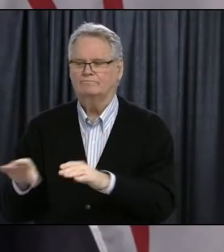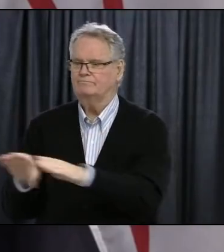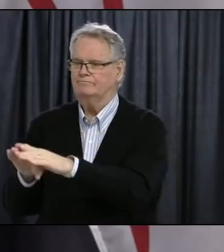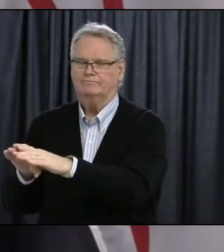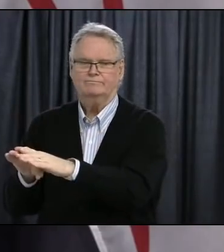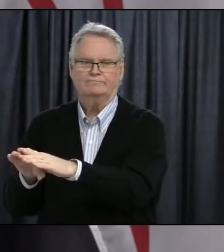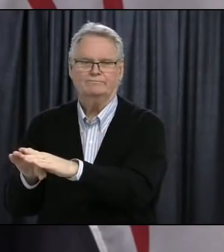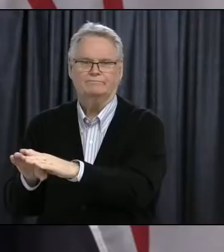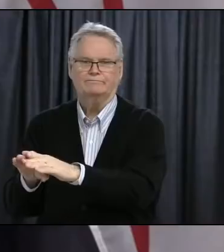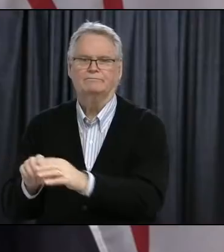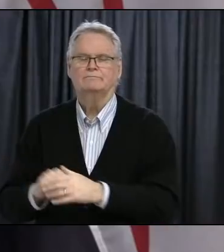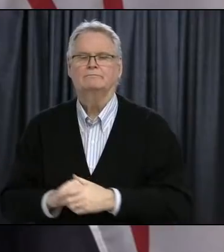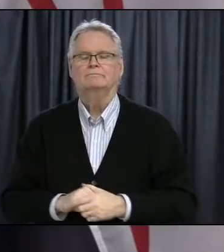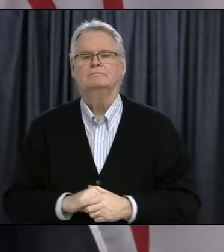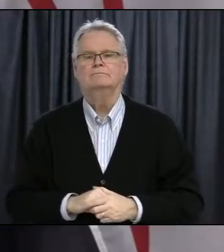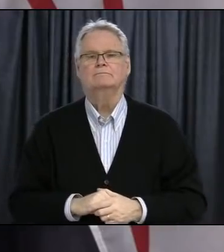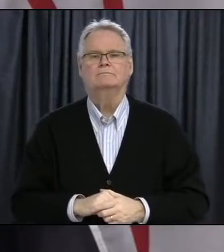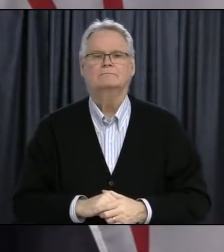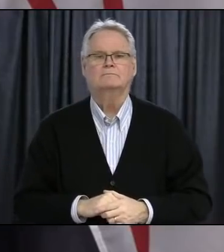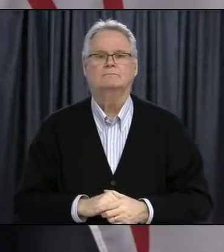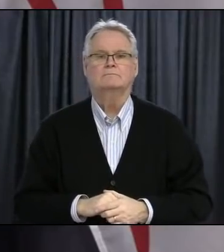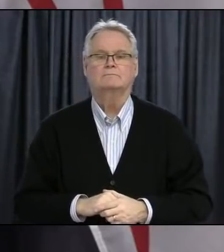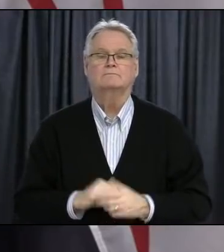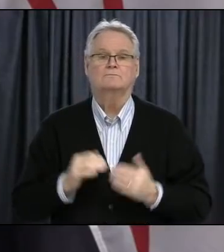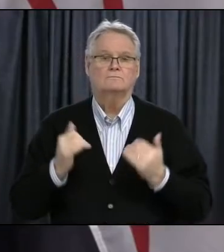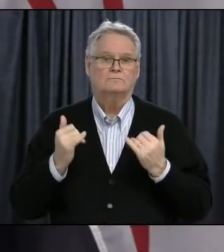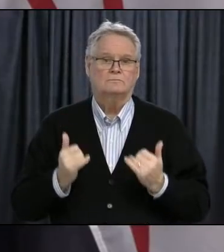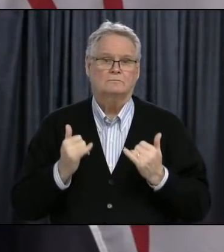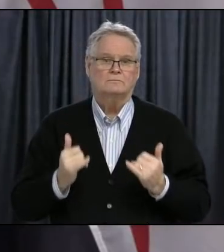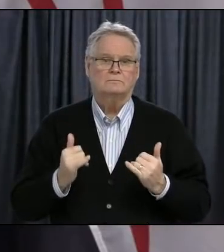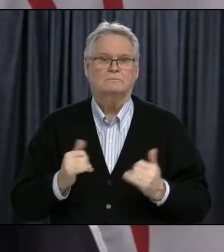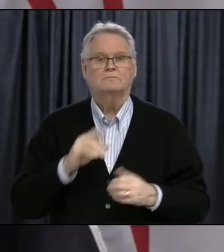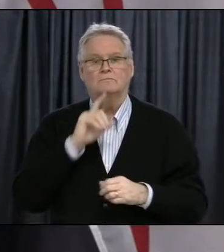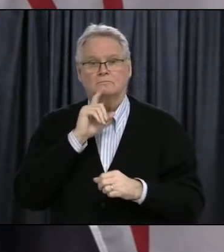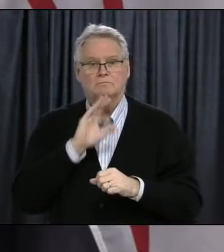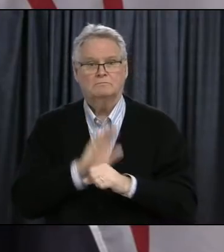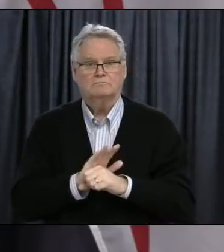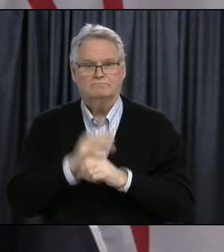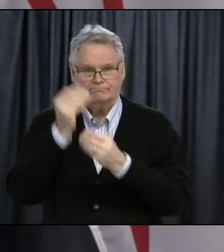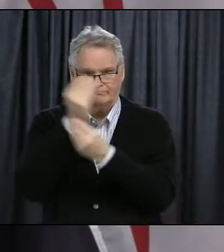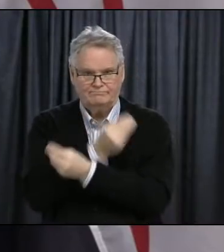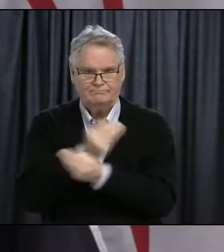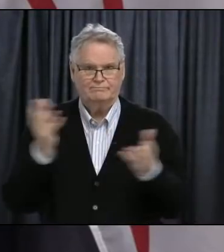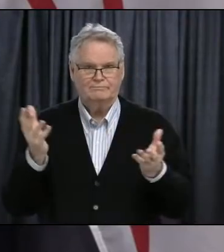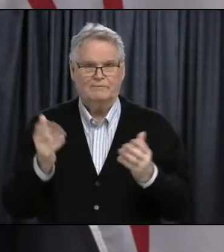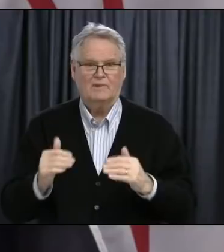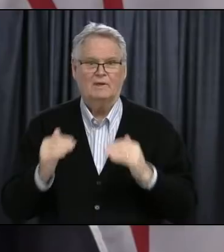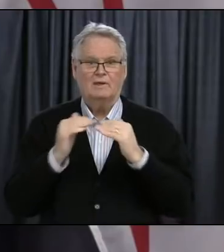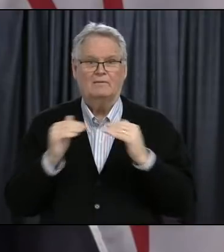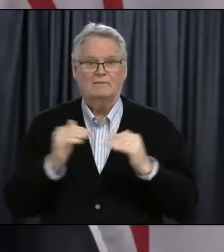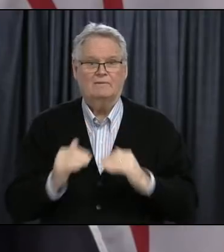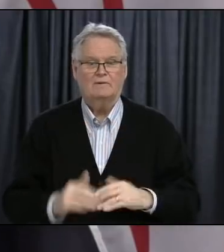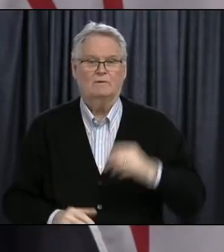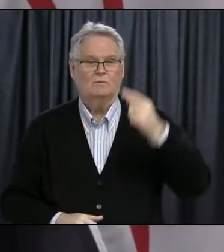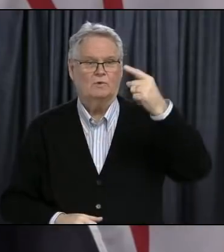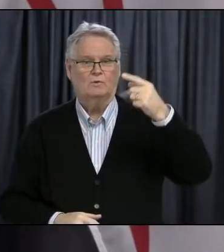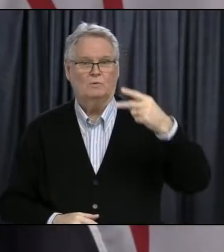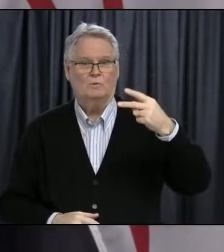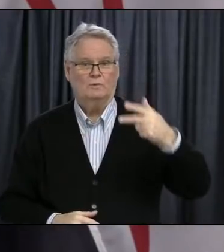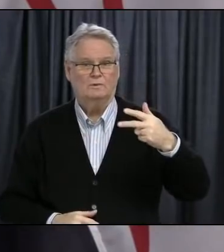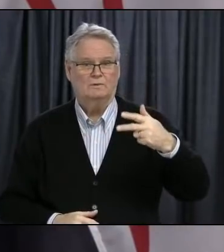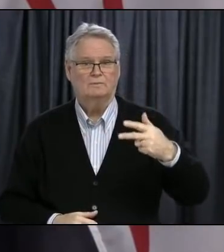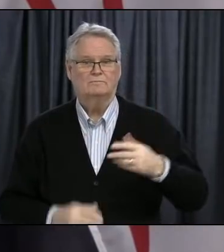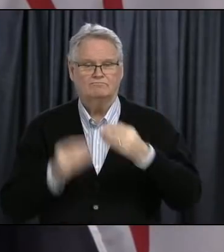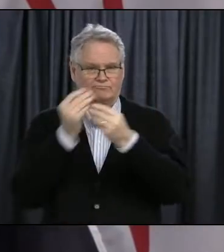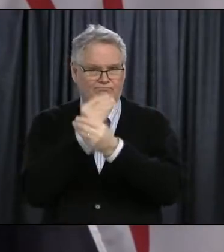As promised, today we're unveiling our COVID vaccination plan for phases 2 and 3. Every Newfoundlander and Labradorian who